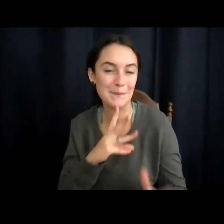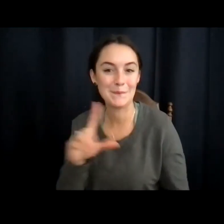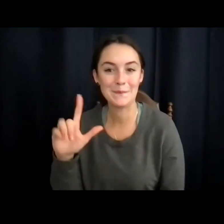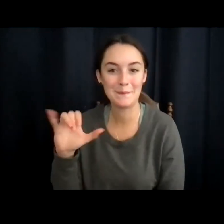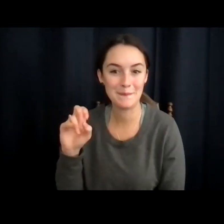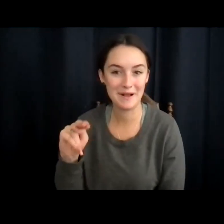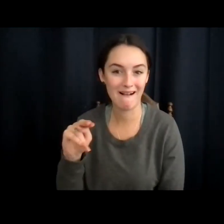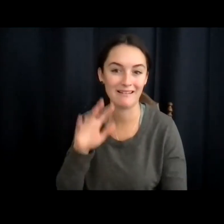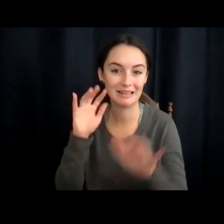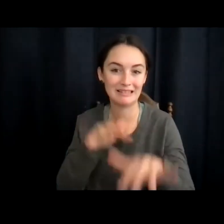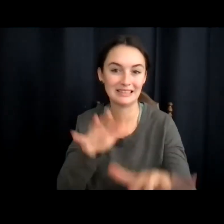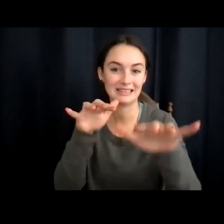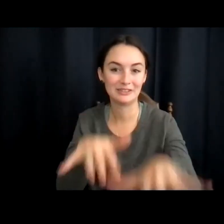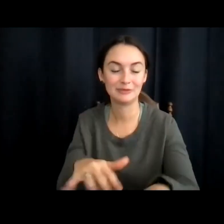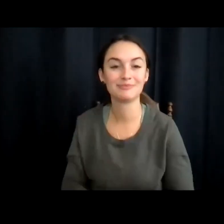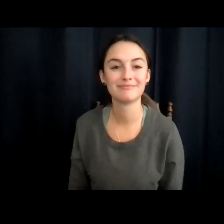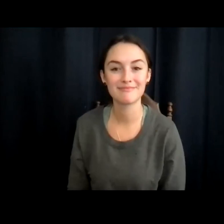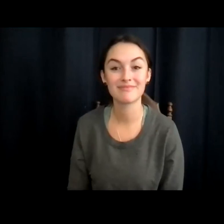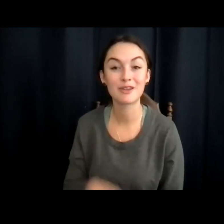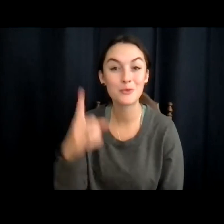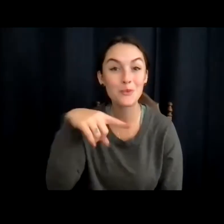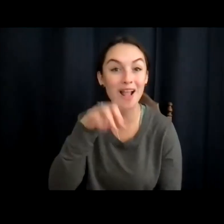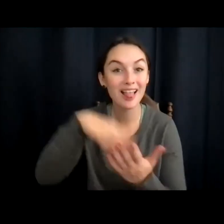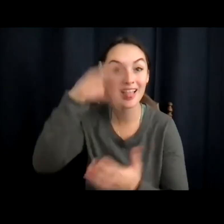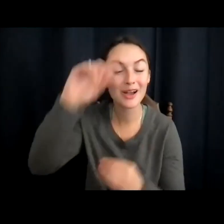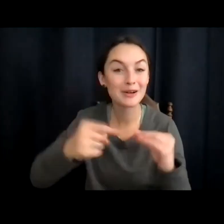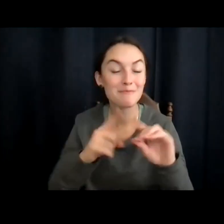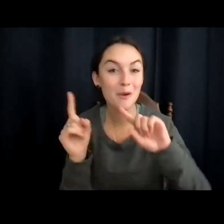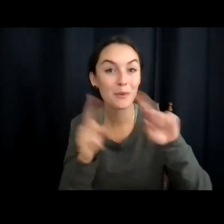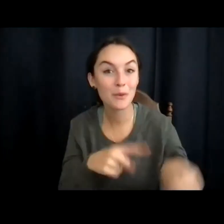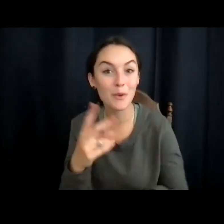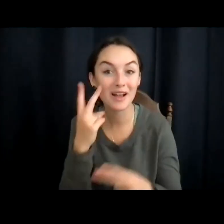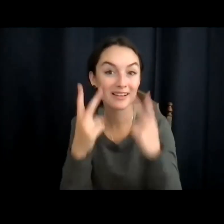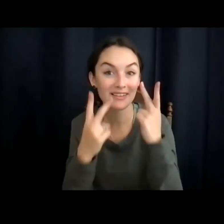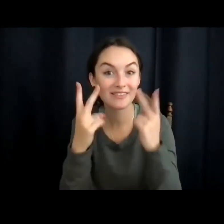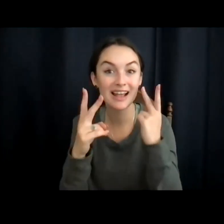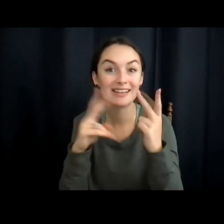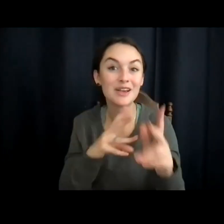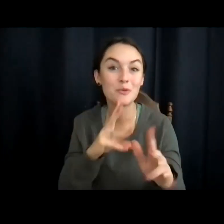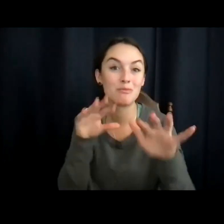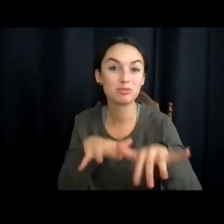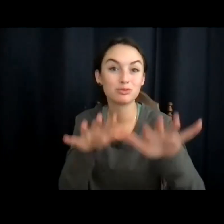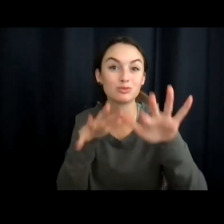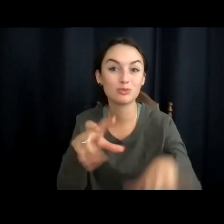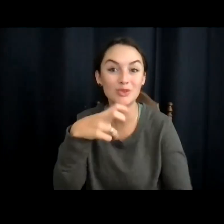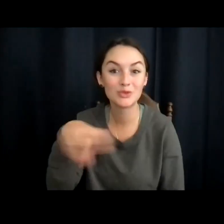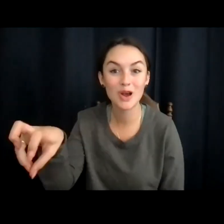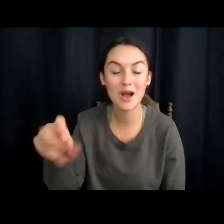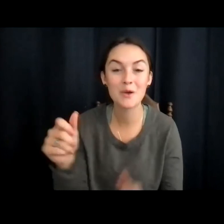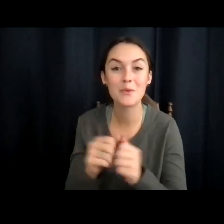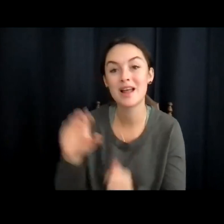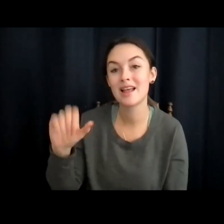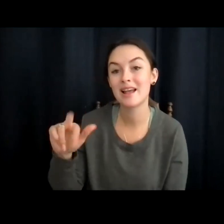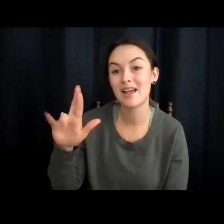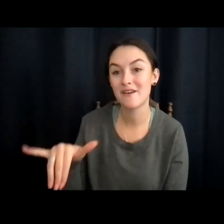our rocky shore. And we learned all about these when we had our Ocean Adventures field trip with Carrie Newell.